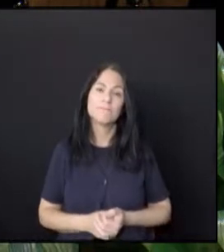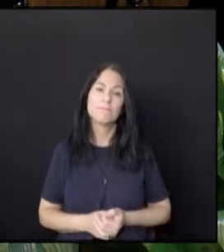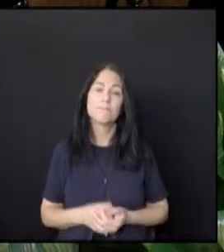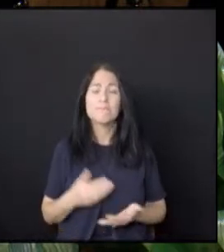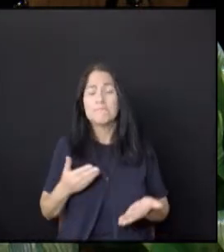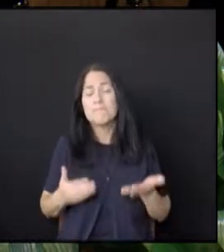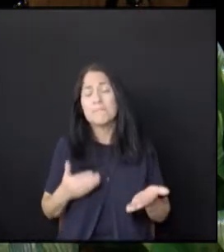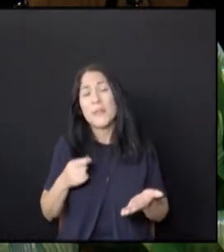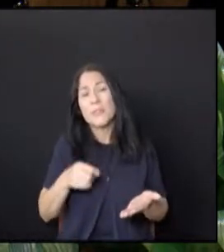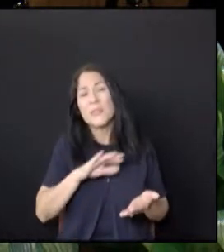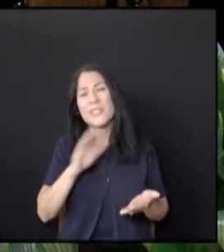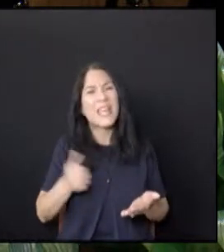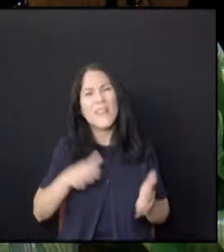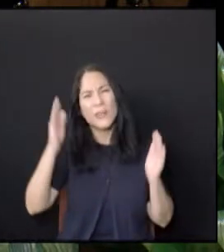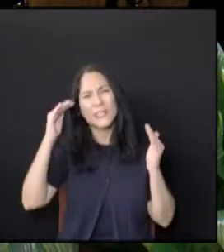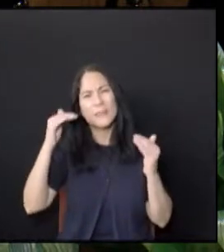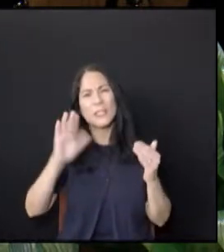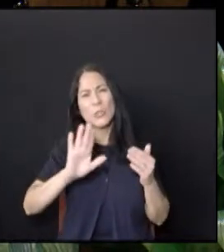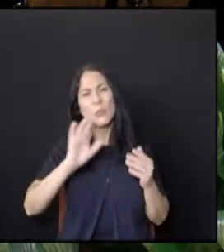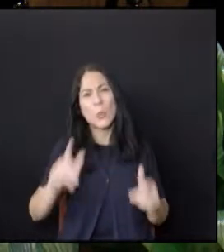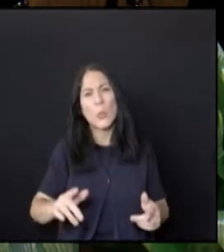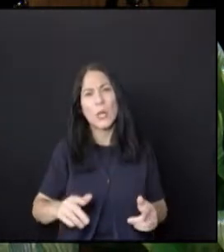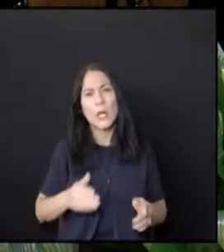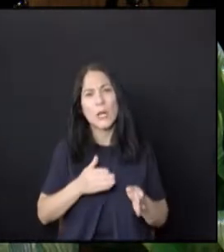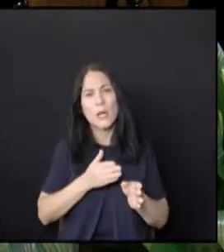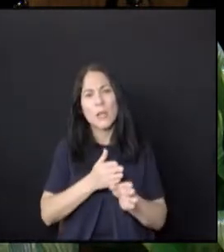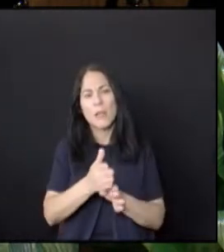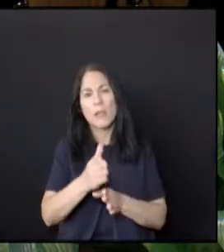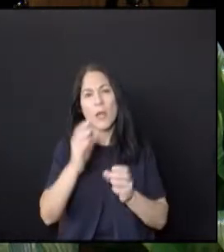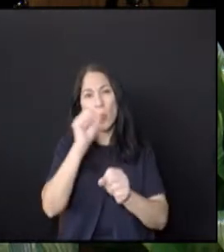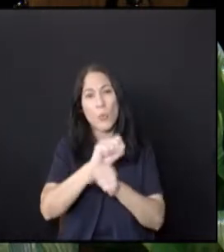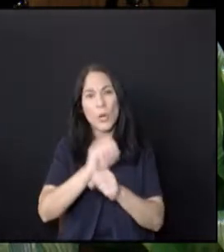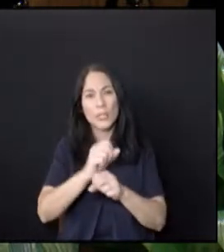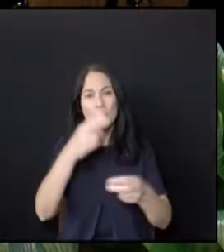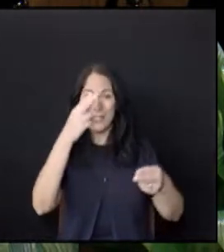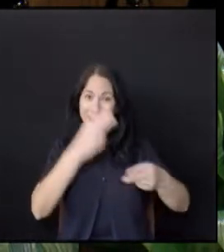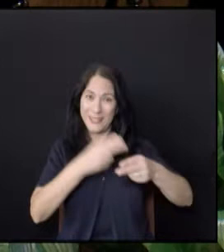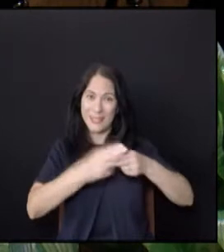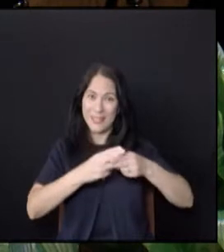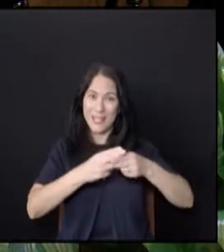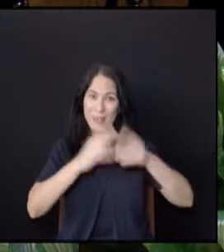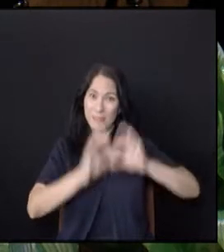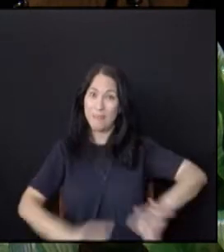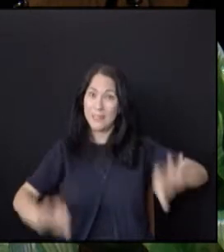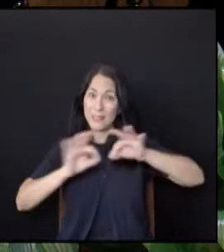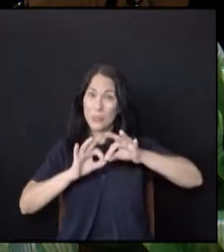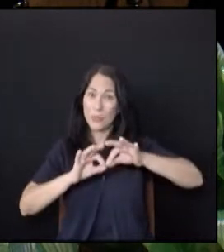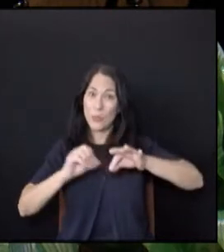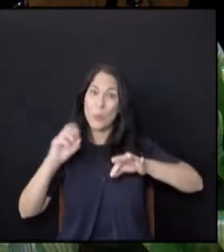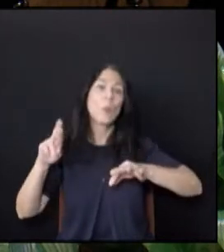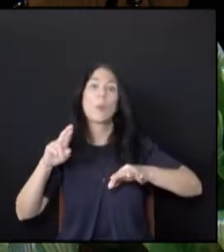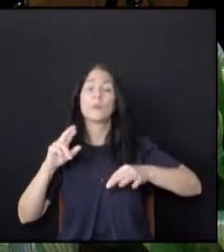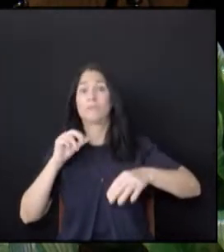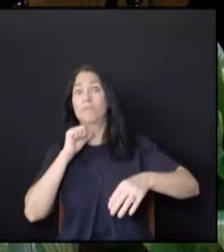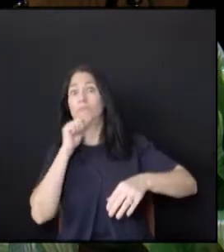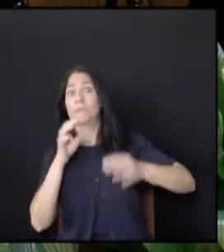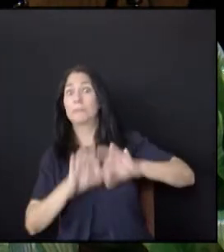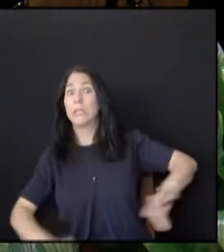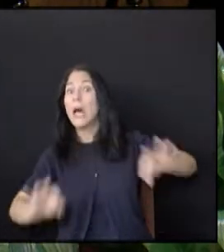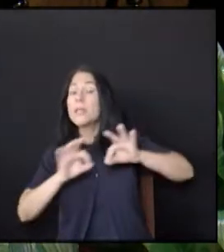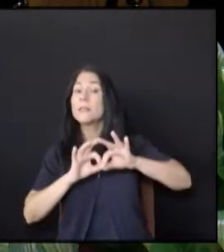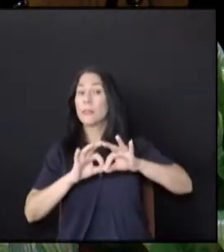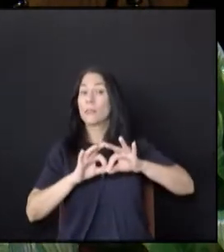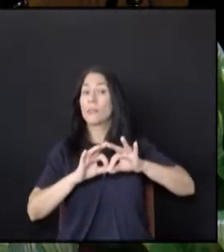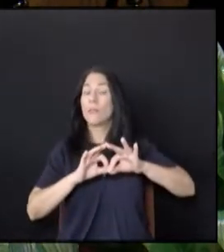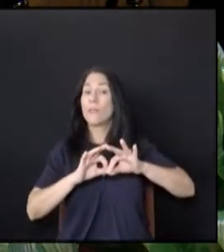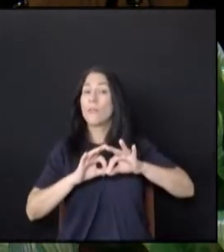Or maybe you never expected your line of work to be called essential or non-essential in the way that it has been